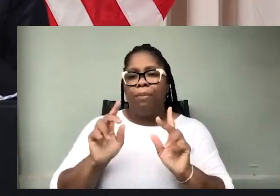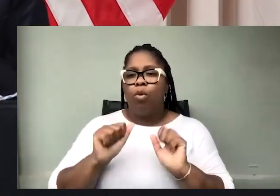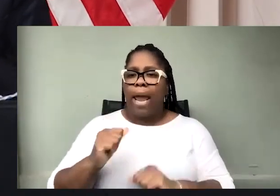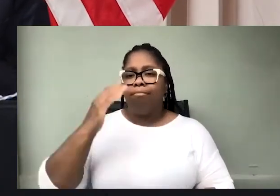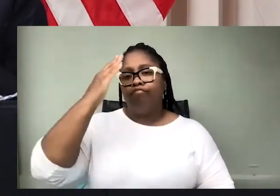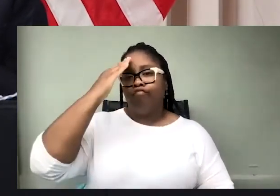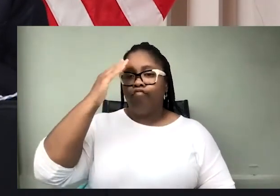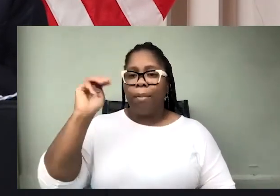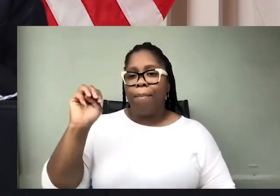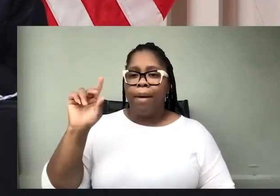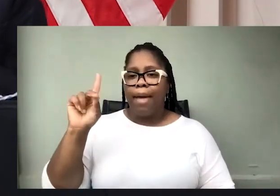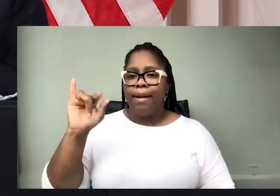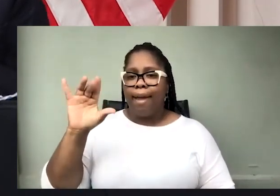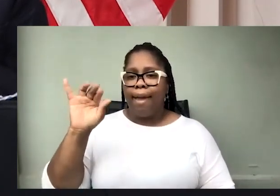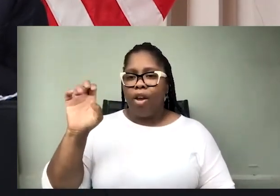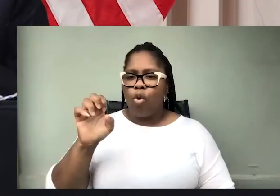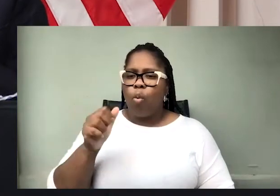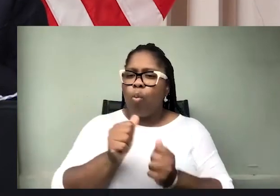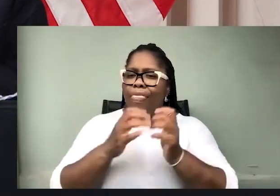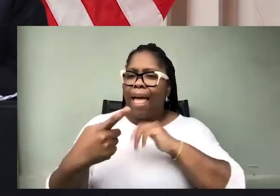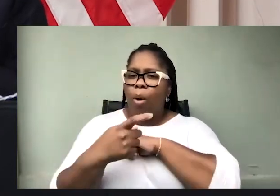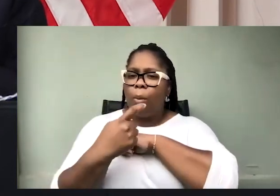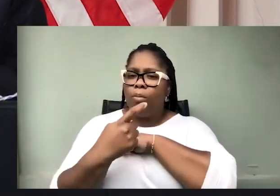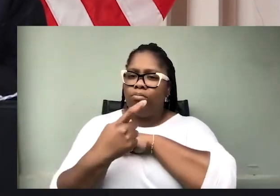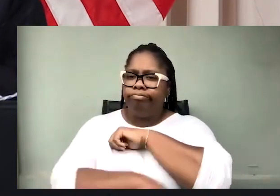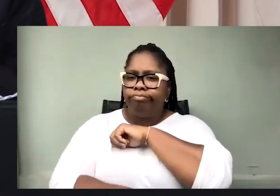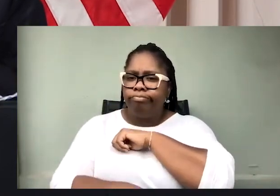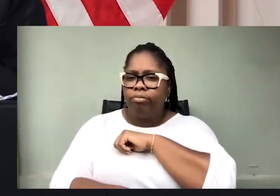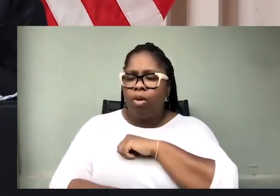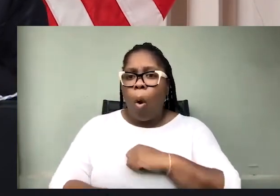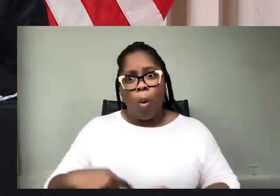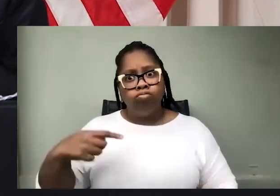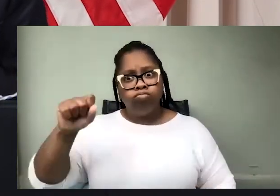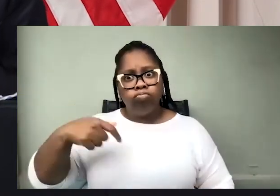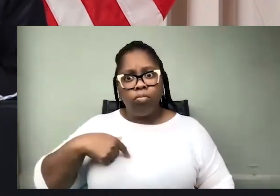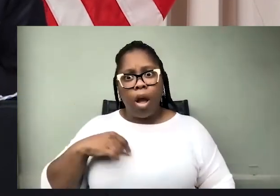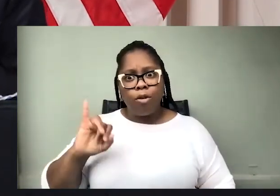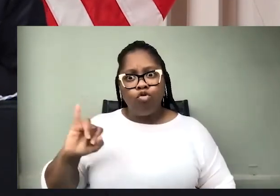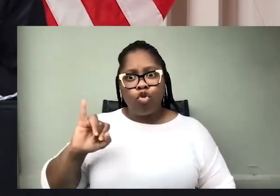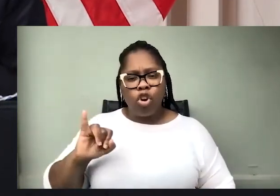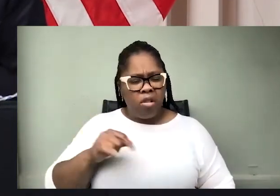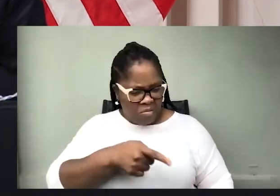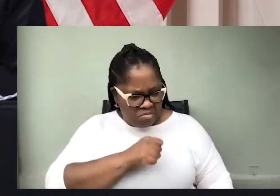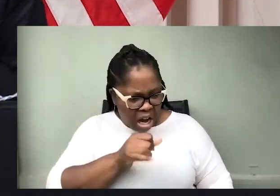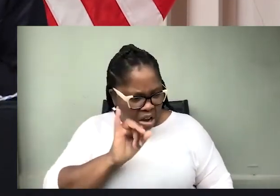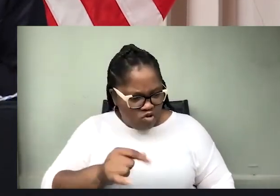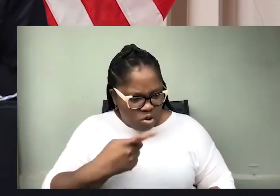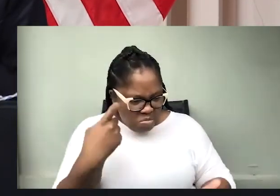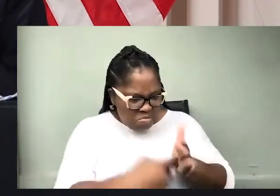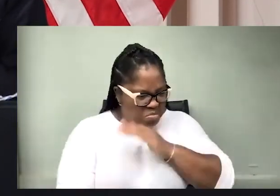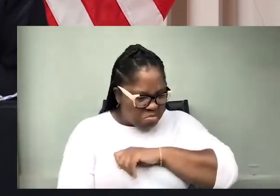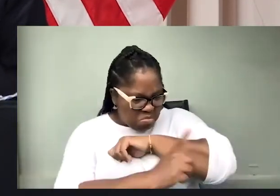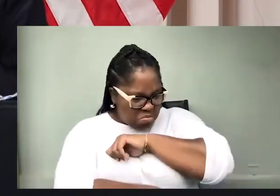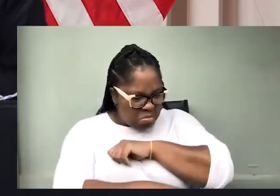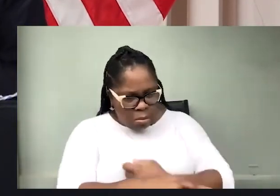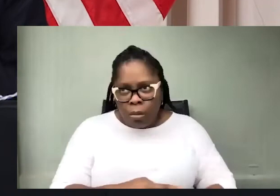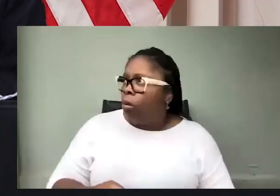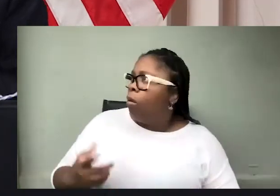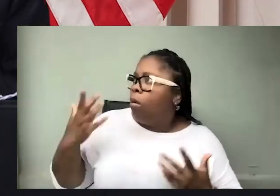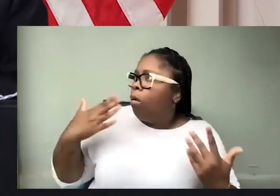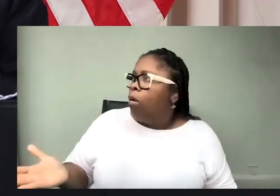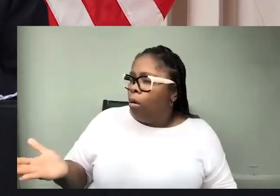They're not penalized if, for example, they think they're insured, turns out not to be insured, and then they get penalized. Number two is that there's